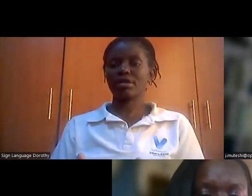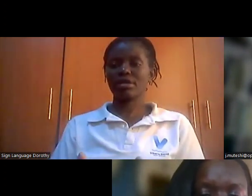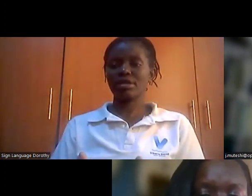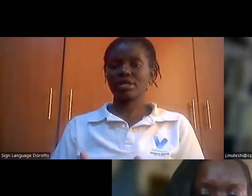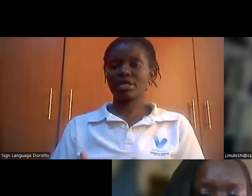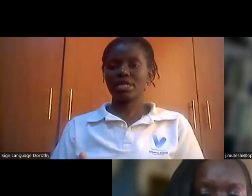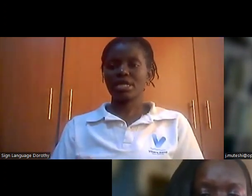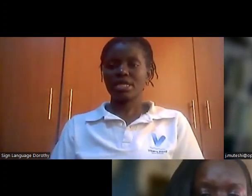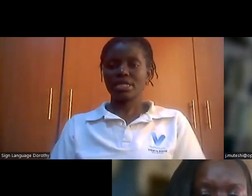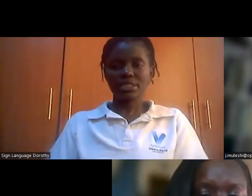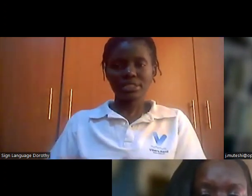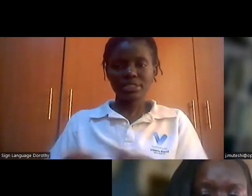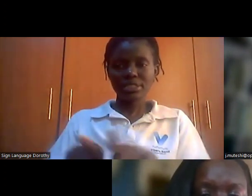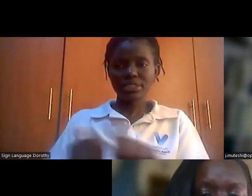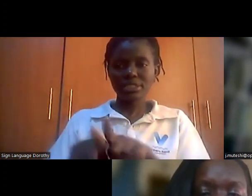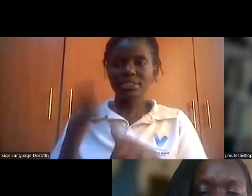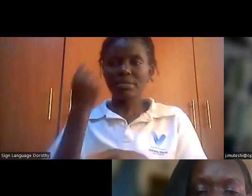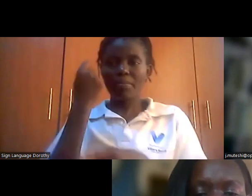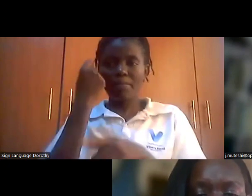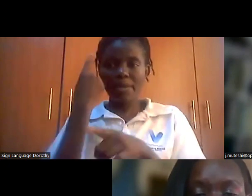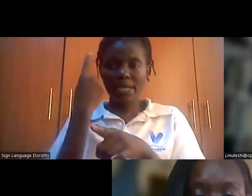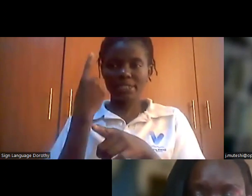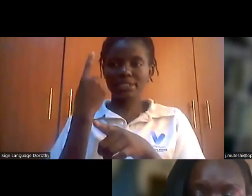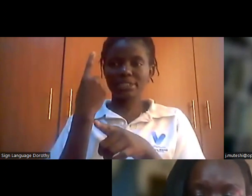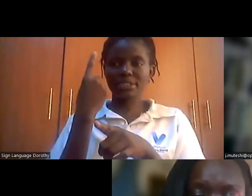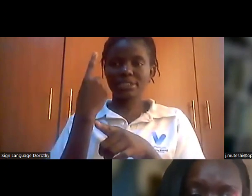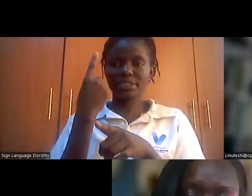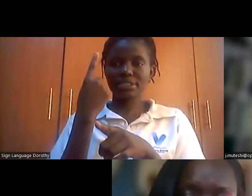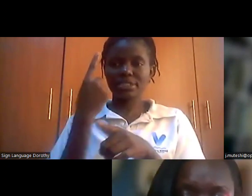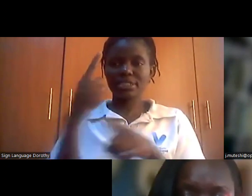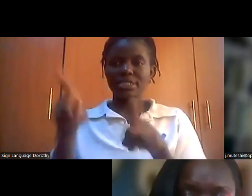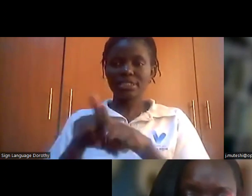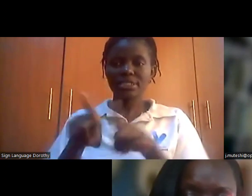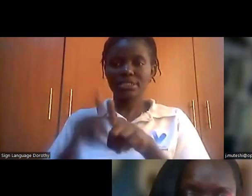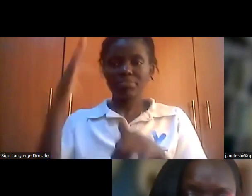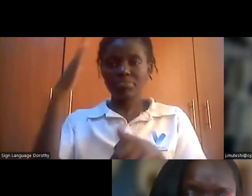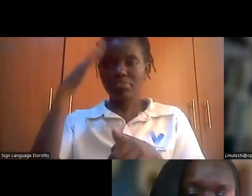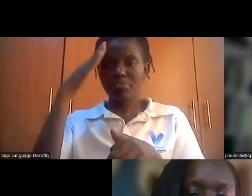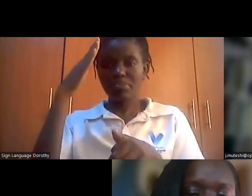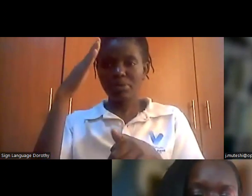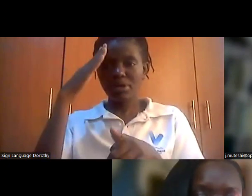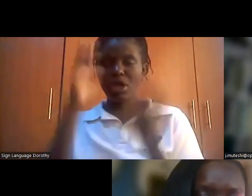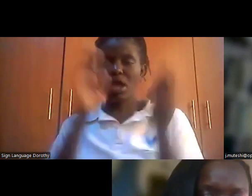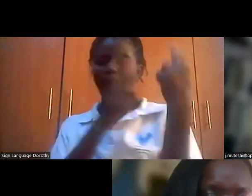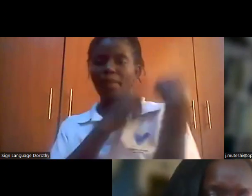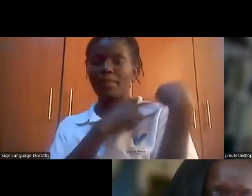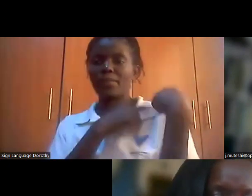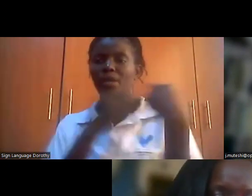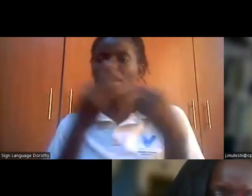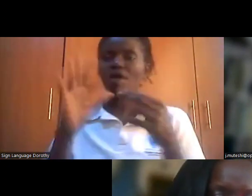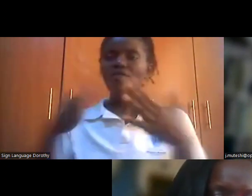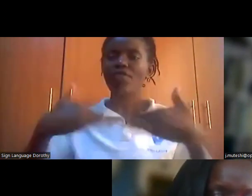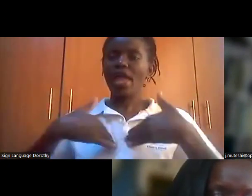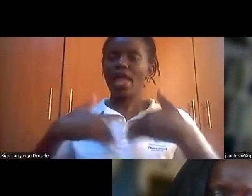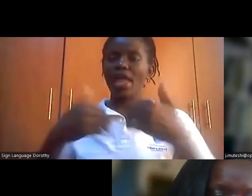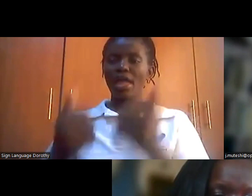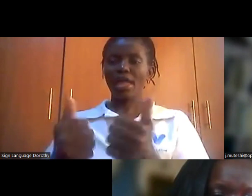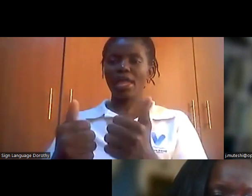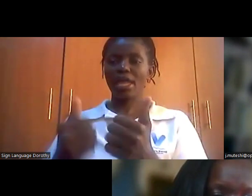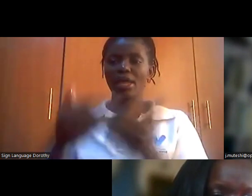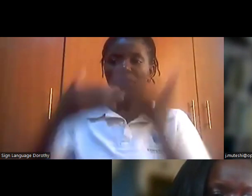and also to understand, to determine the role of health professionals in aiding